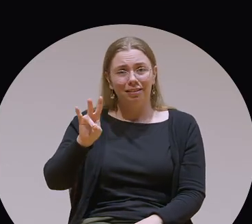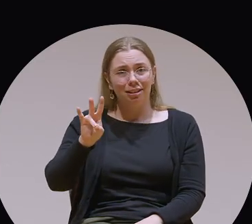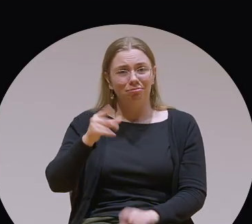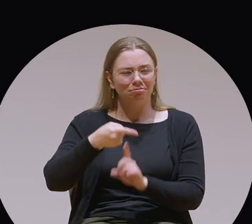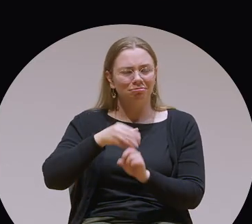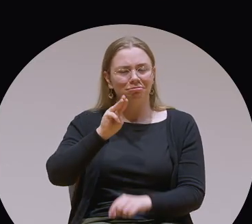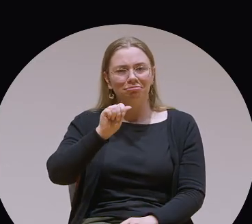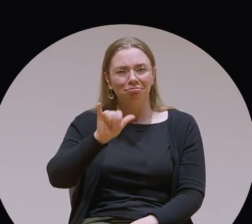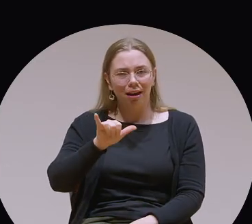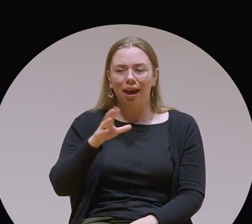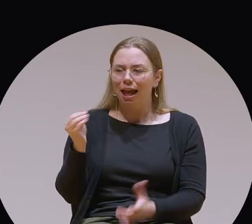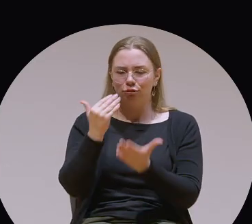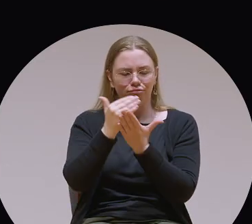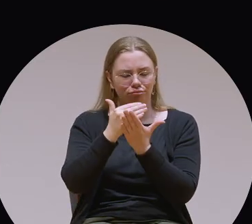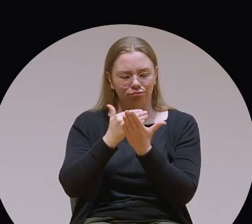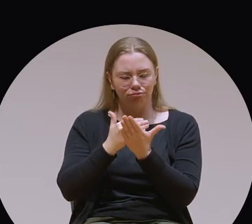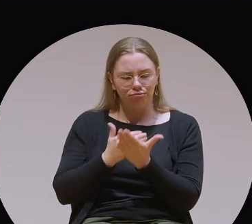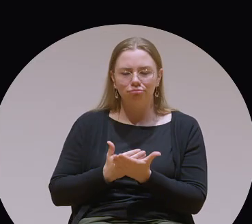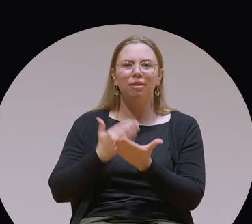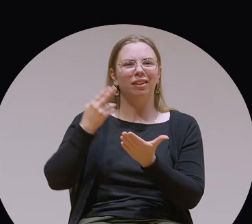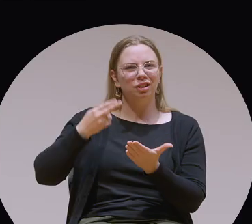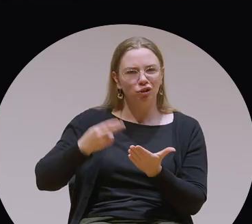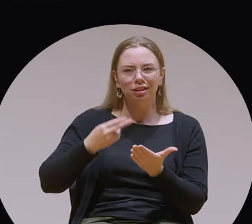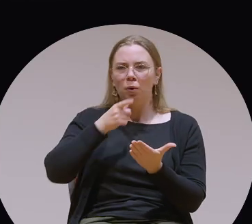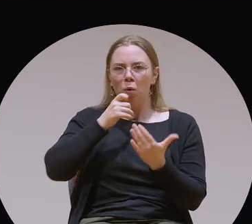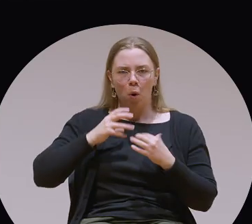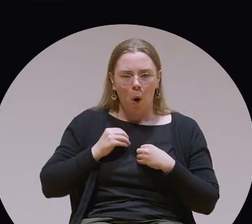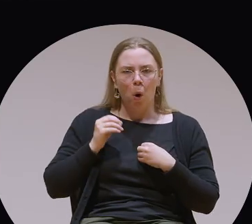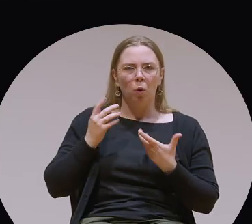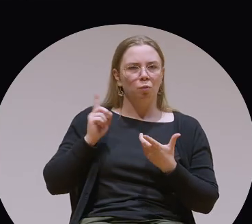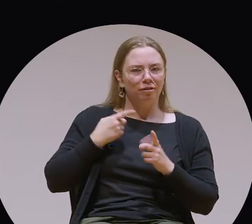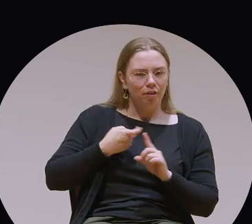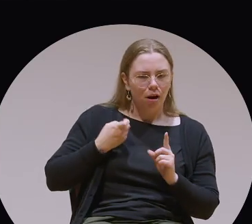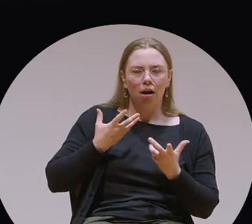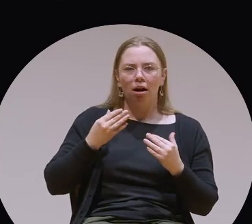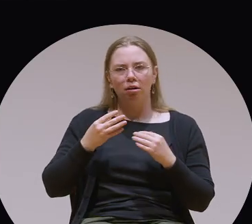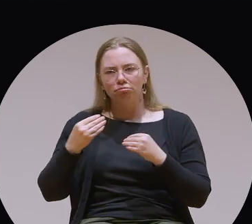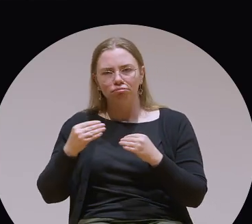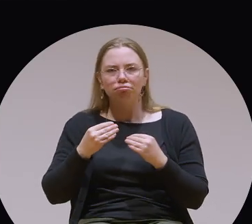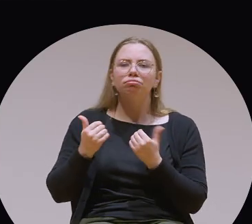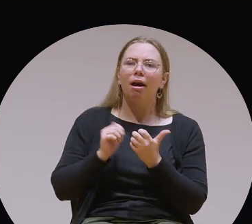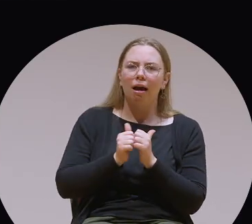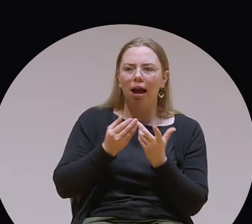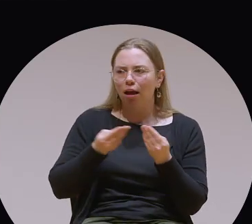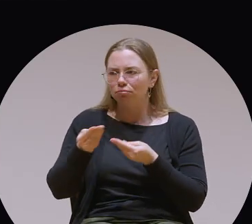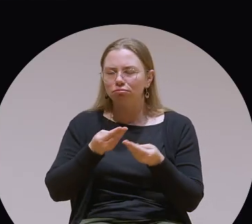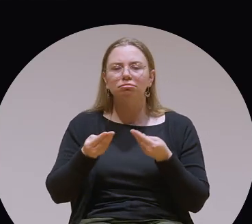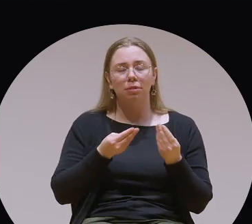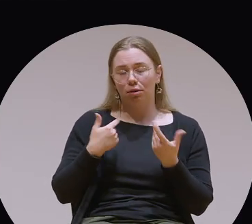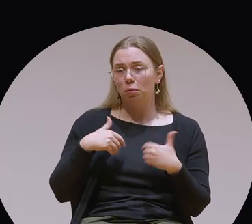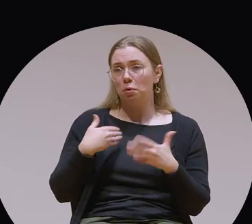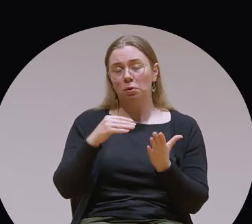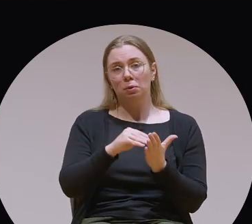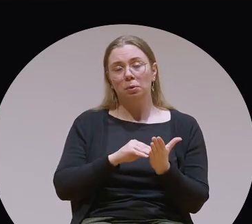to the pictures in the Met. And even in 1887, it had provenance for some of the pictures in the collection, which impressed me no end. It's a little sketchy,